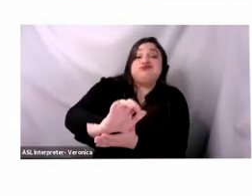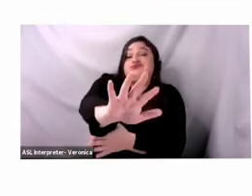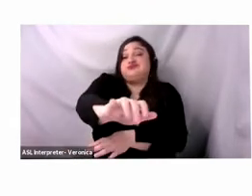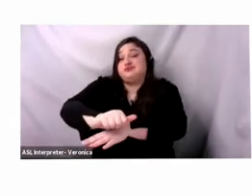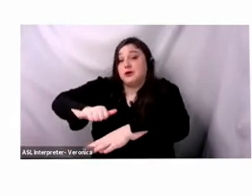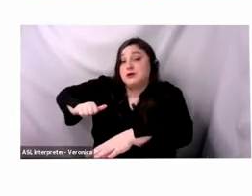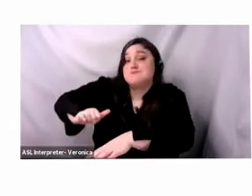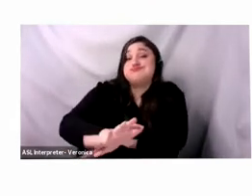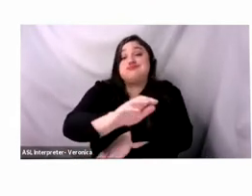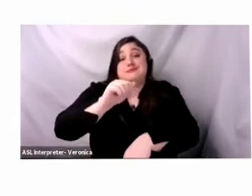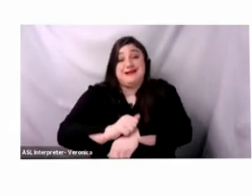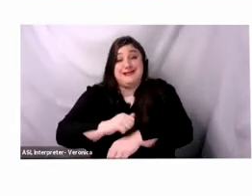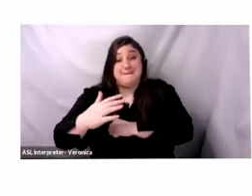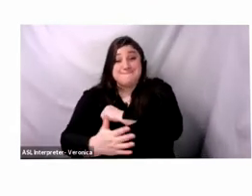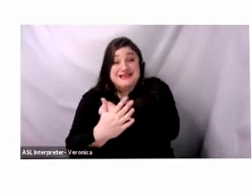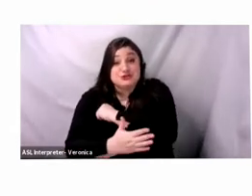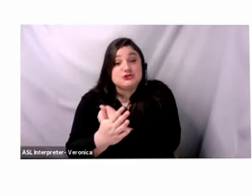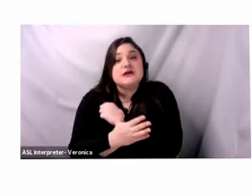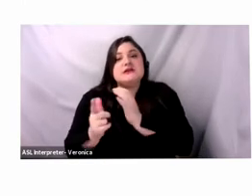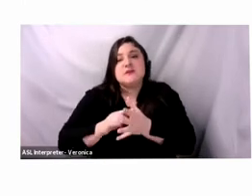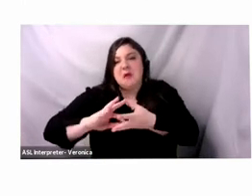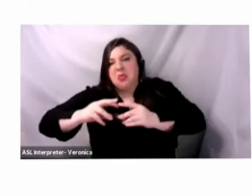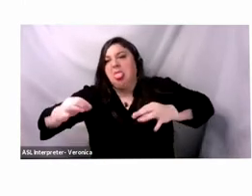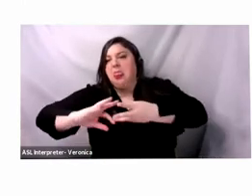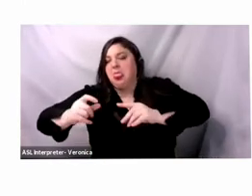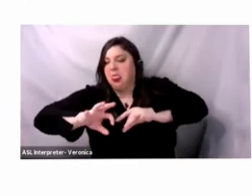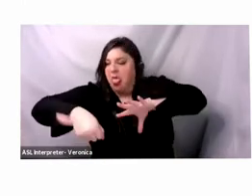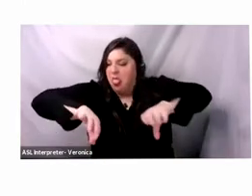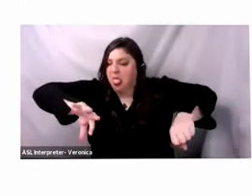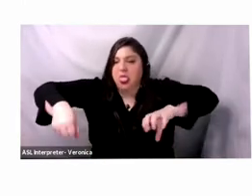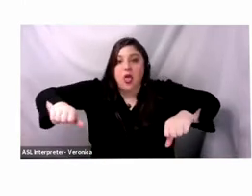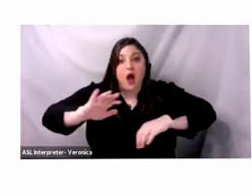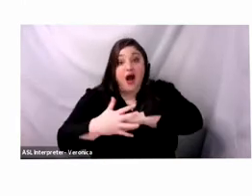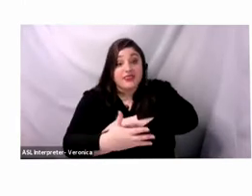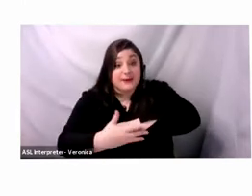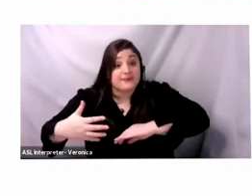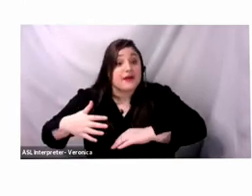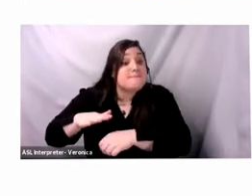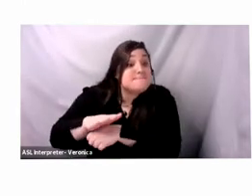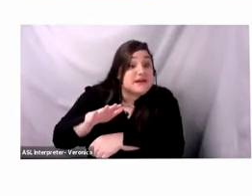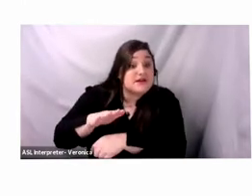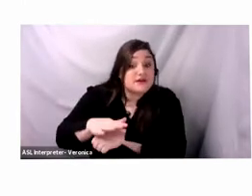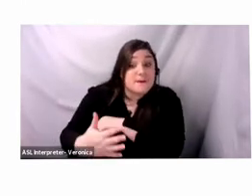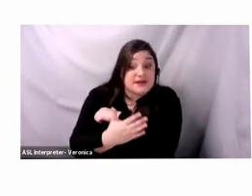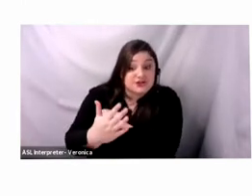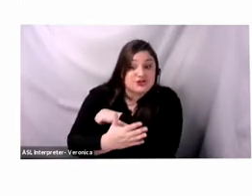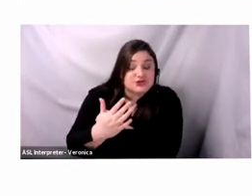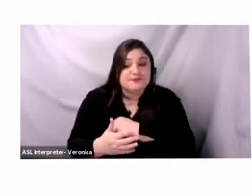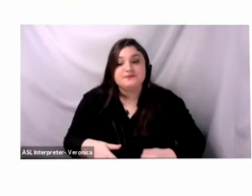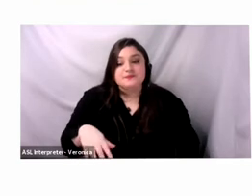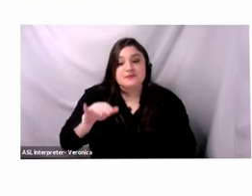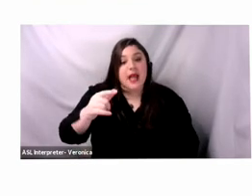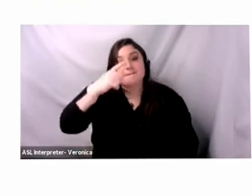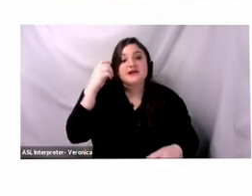these tangled masses that we call tentacles. Once washed ashore, they will likely be burnt because there's no better option.